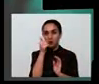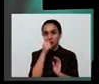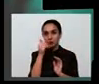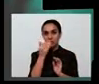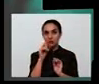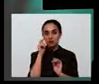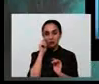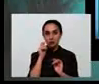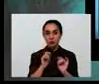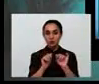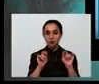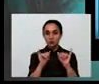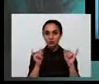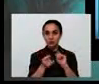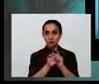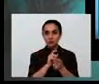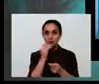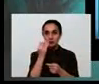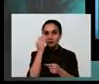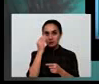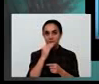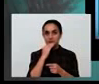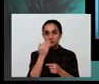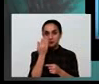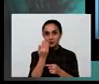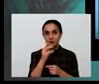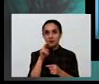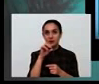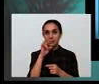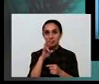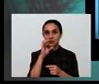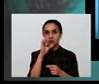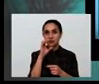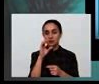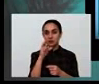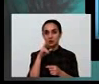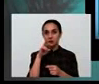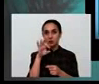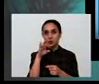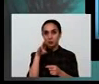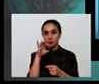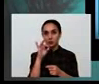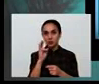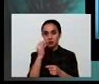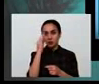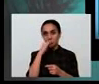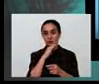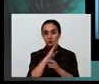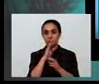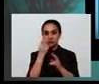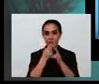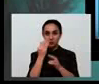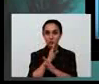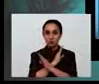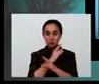Xitoy islohotlarining otasi, demak, Deng Xiaoping vafot etganligi va shu yili sentyabrda